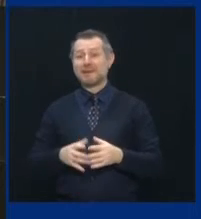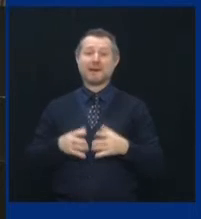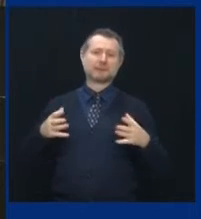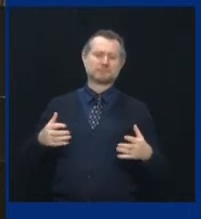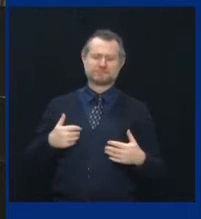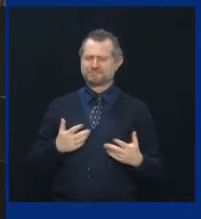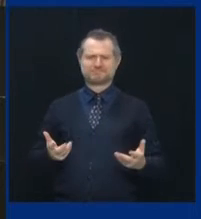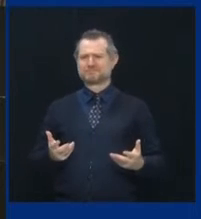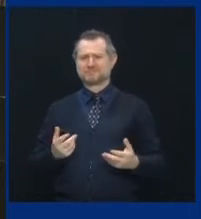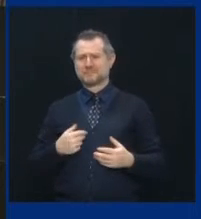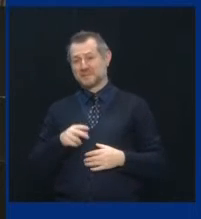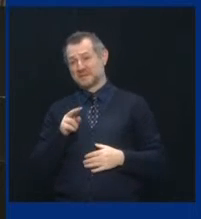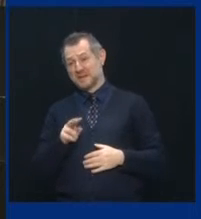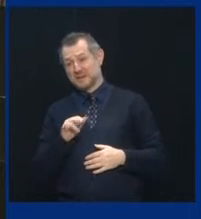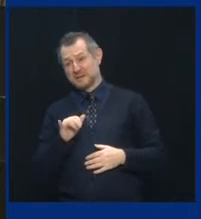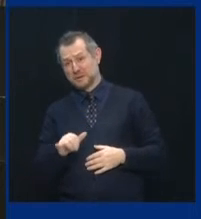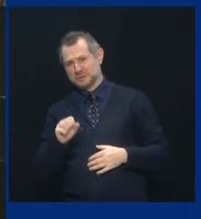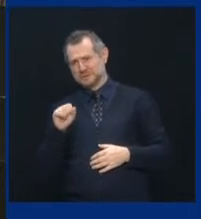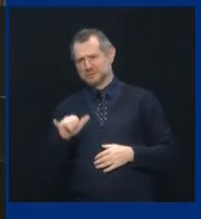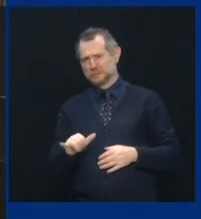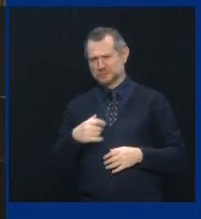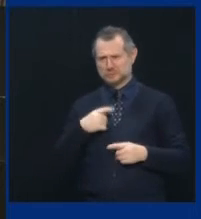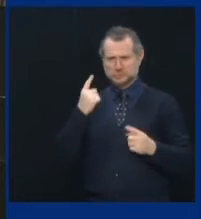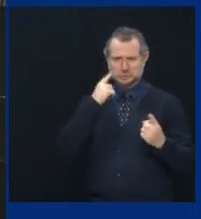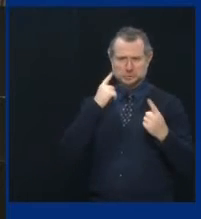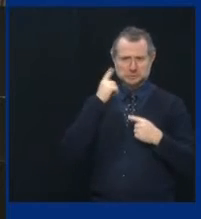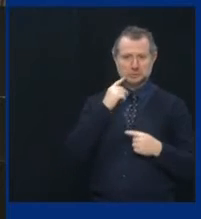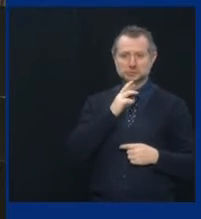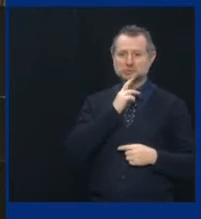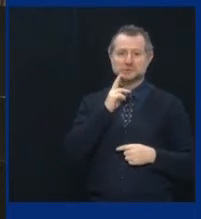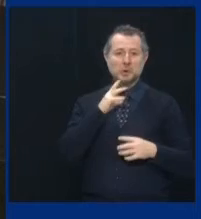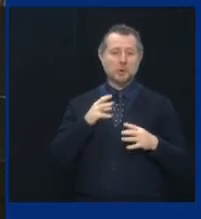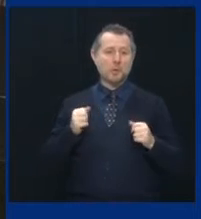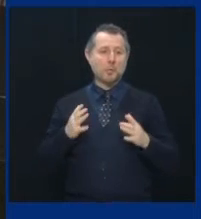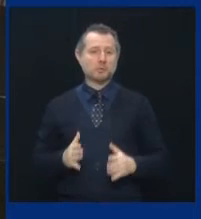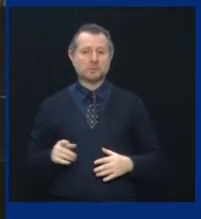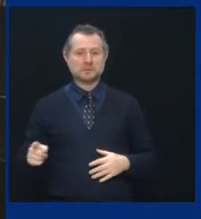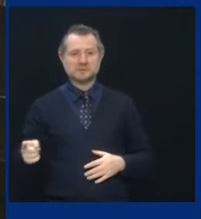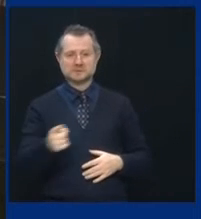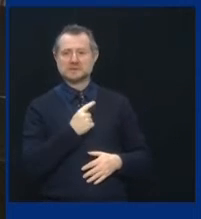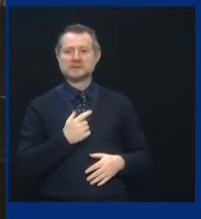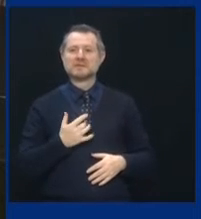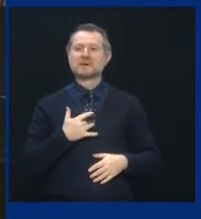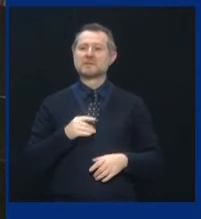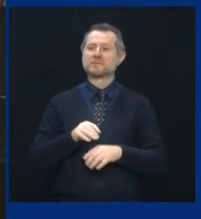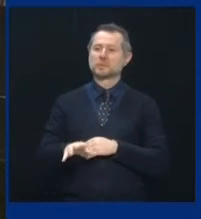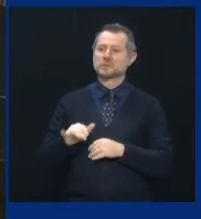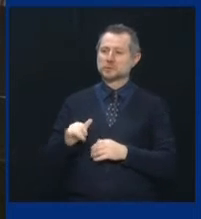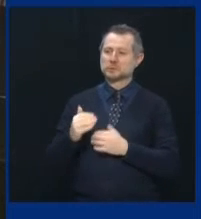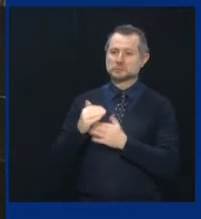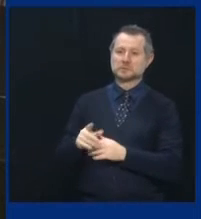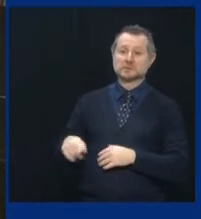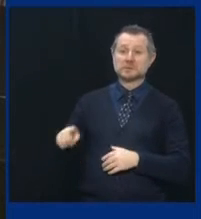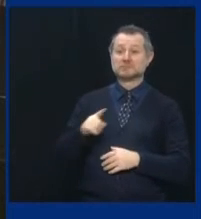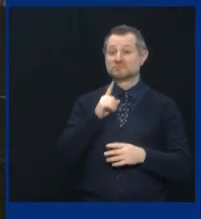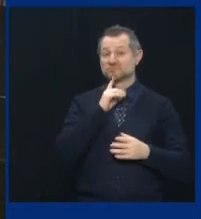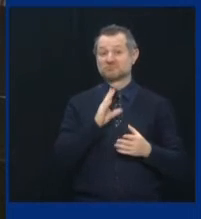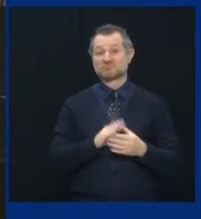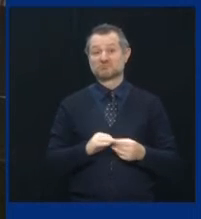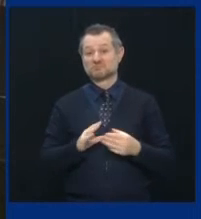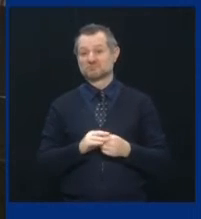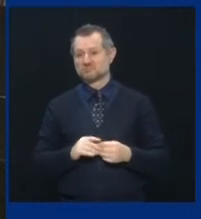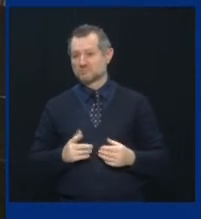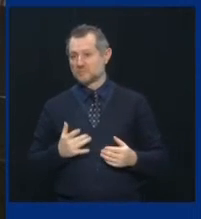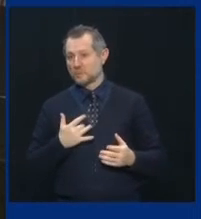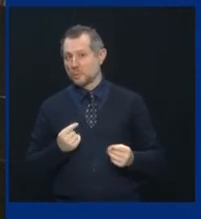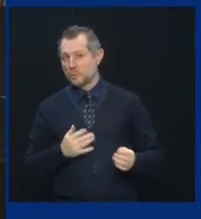here in Syracuse, we're hearing from a lot of restaurant owners and other business owners that are affected by the restrictions that are sort of wondering where things are